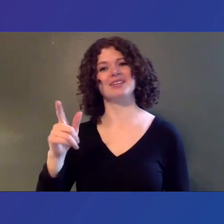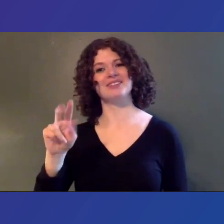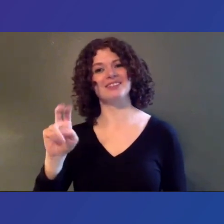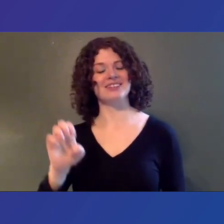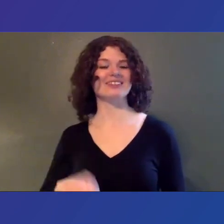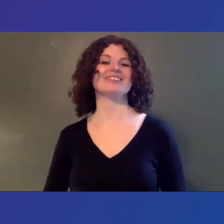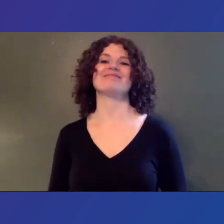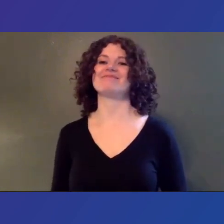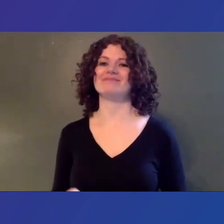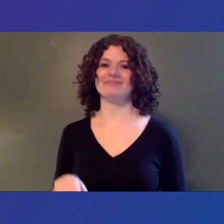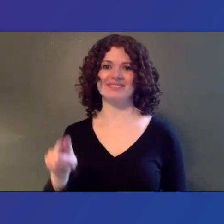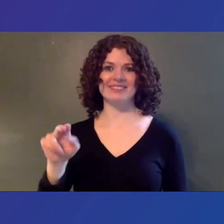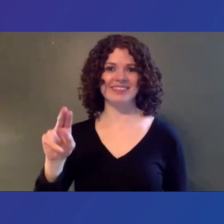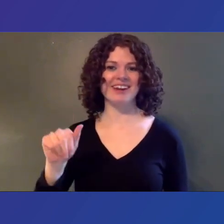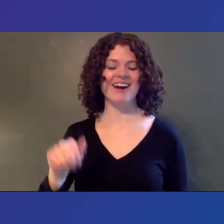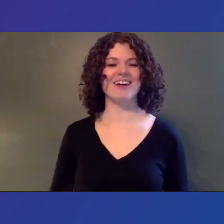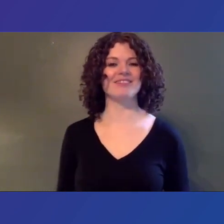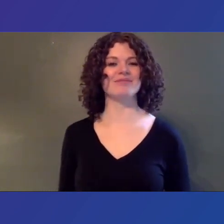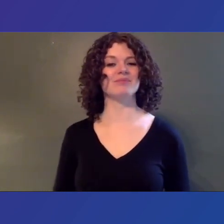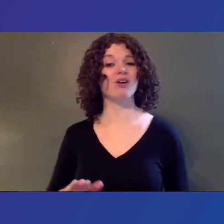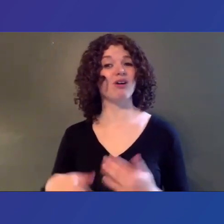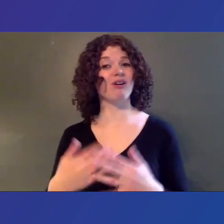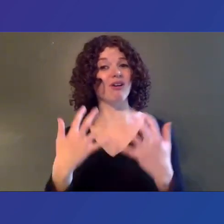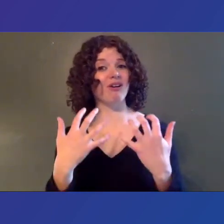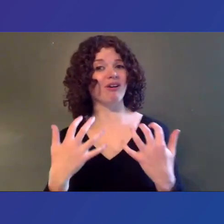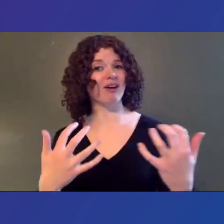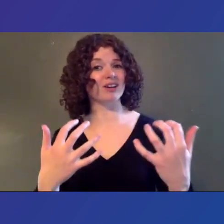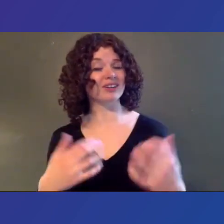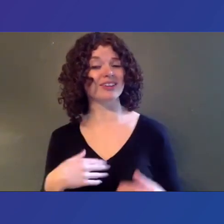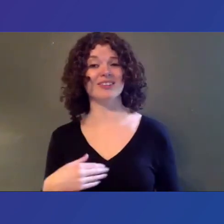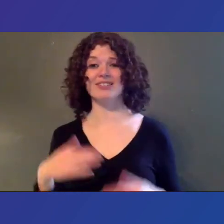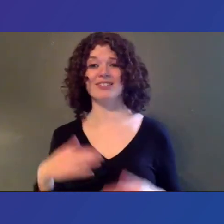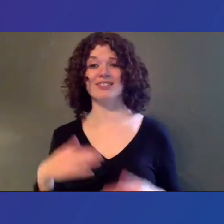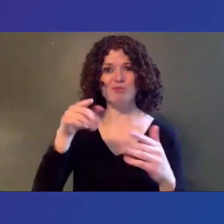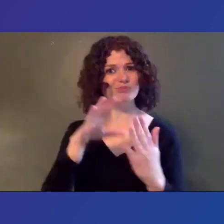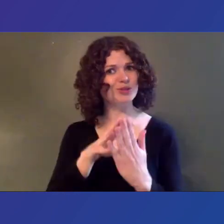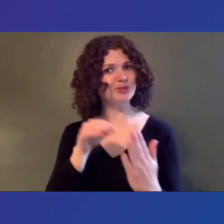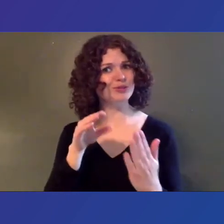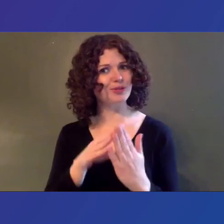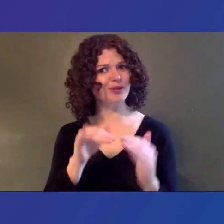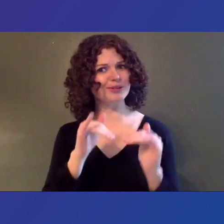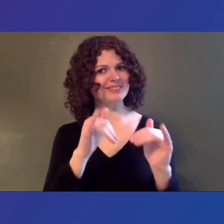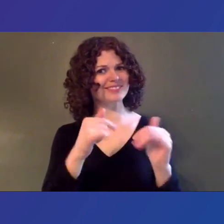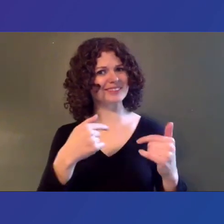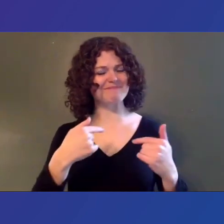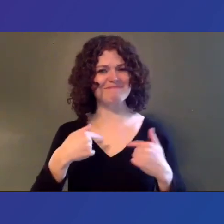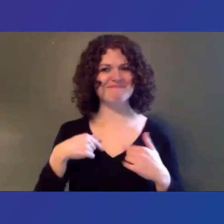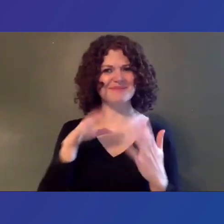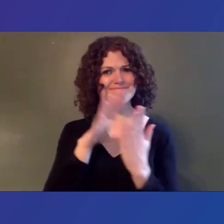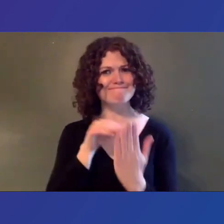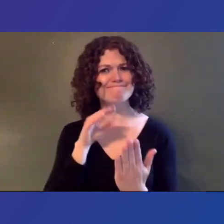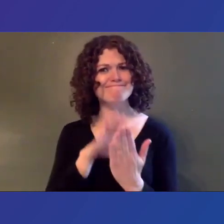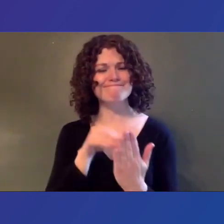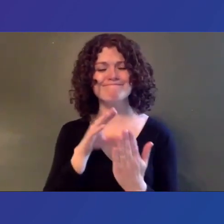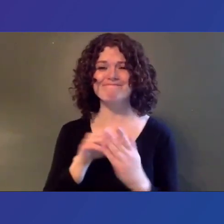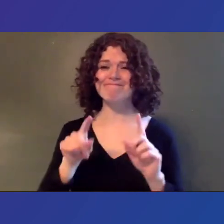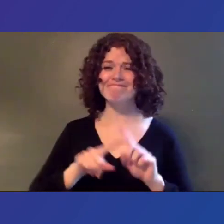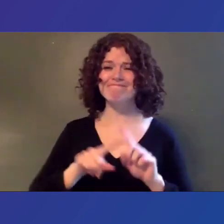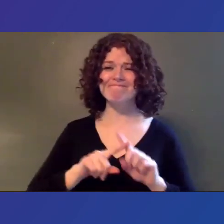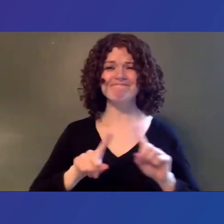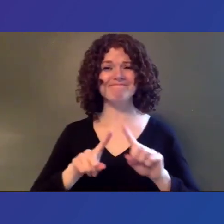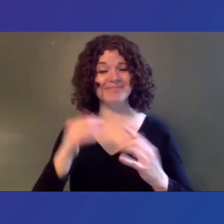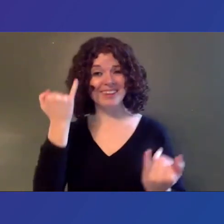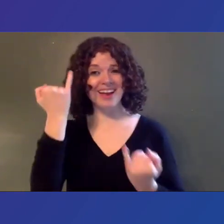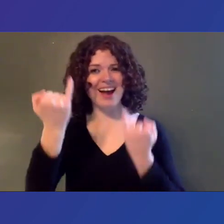And to our attendees, I hope you were able to take away, as much as I have, some really transformative ideas and just